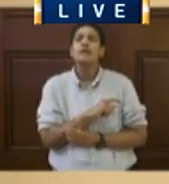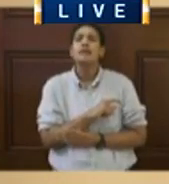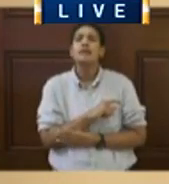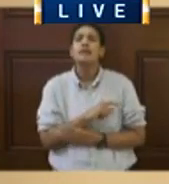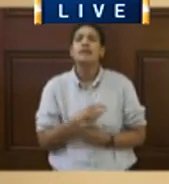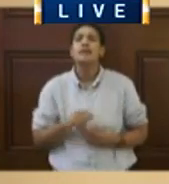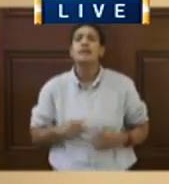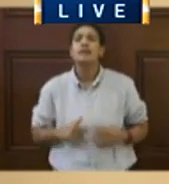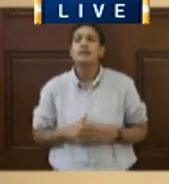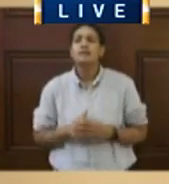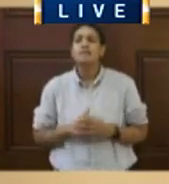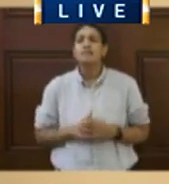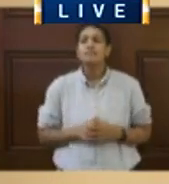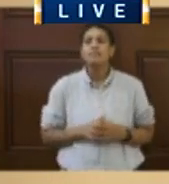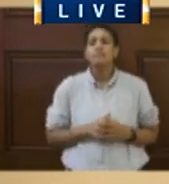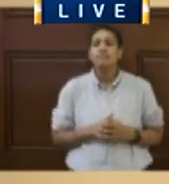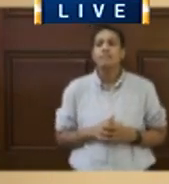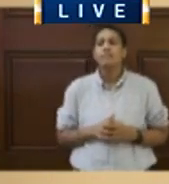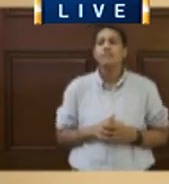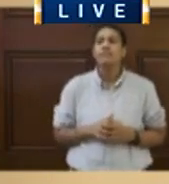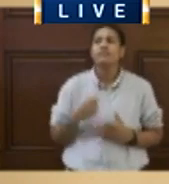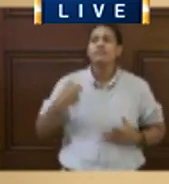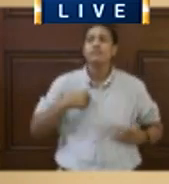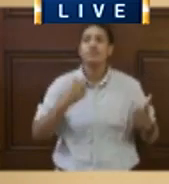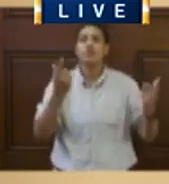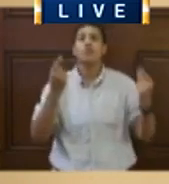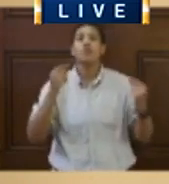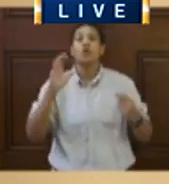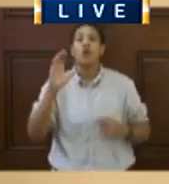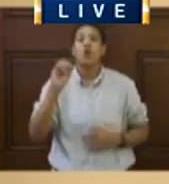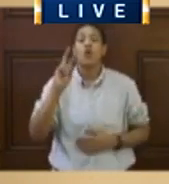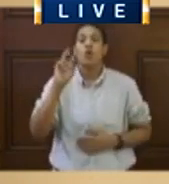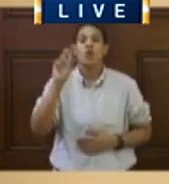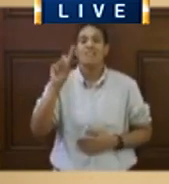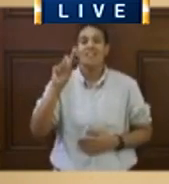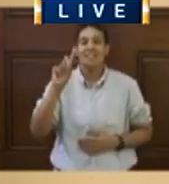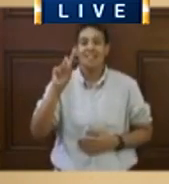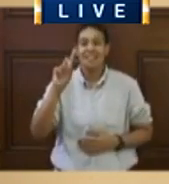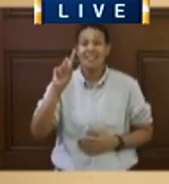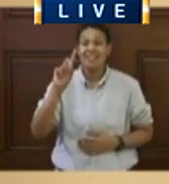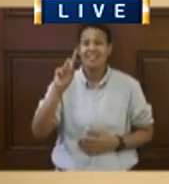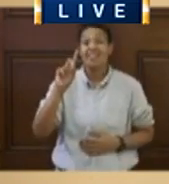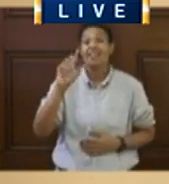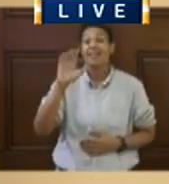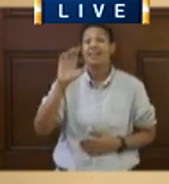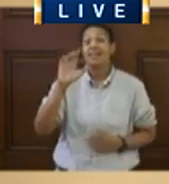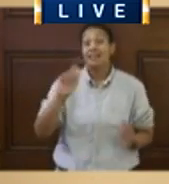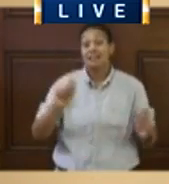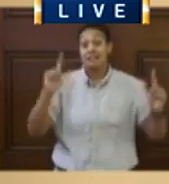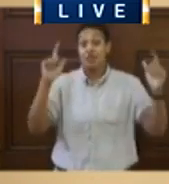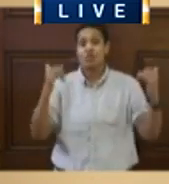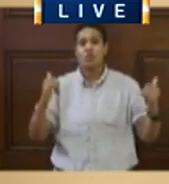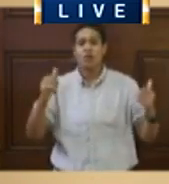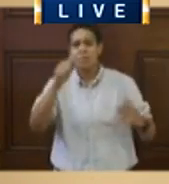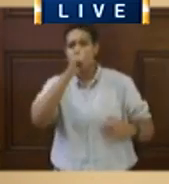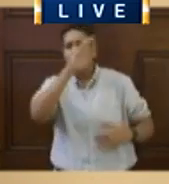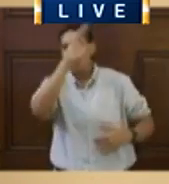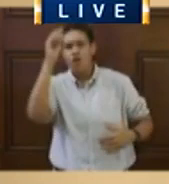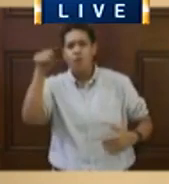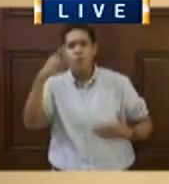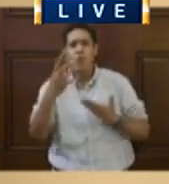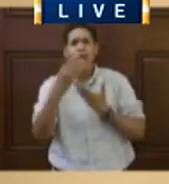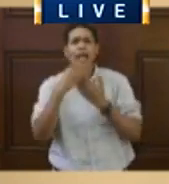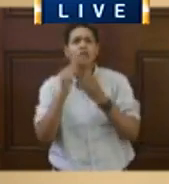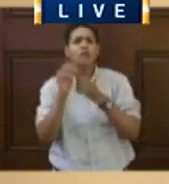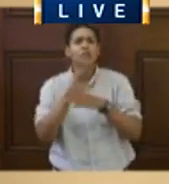doing a COVID cast today, the private sector organization of Jamaica, to engage with the business community, to let them, the small